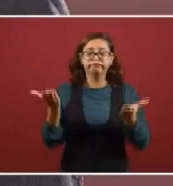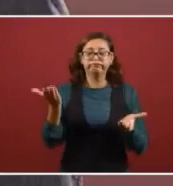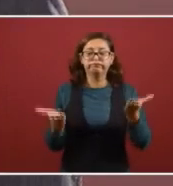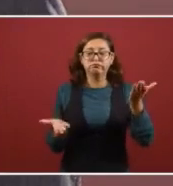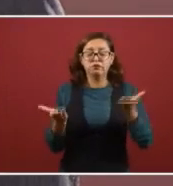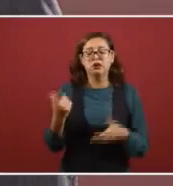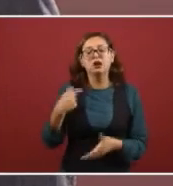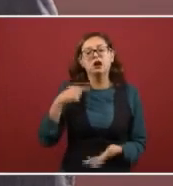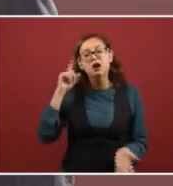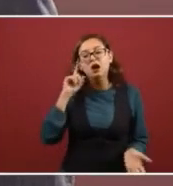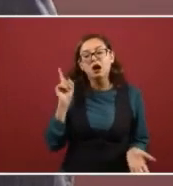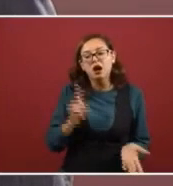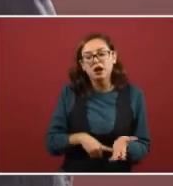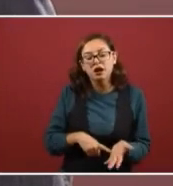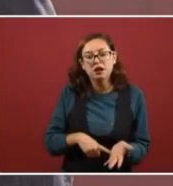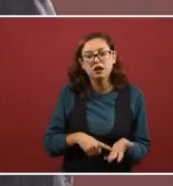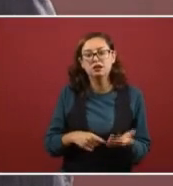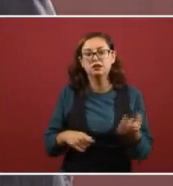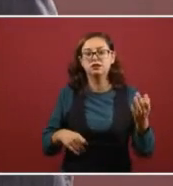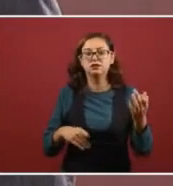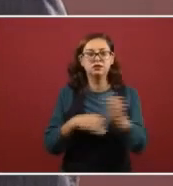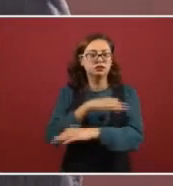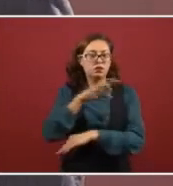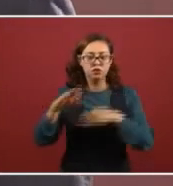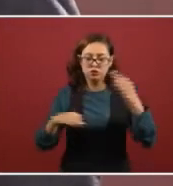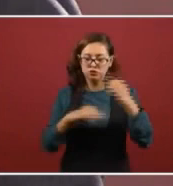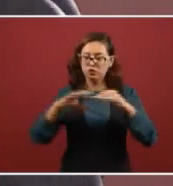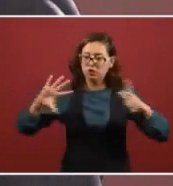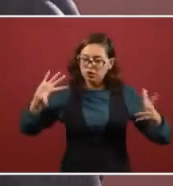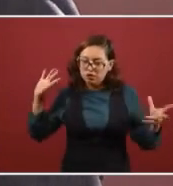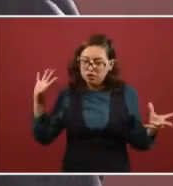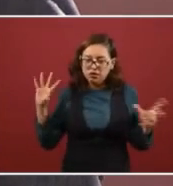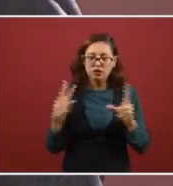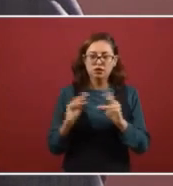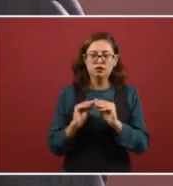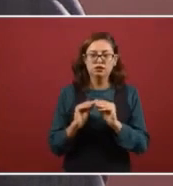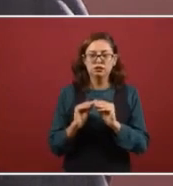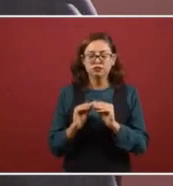And that's why I believe that everything can be